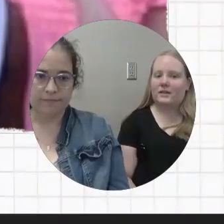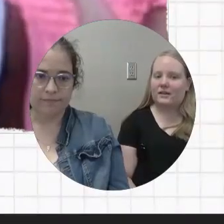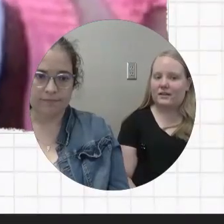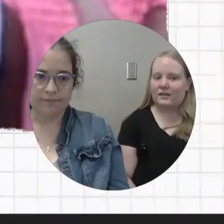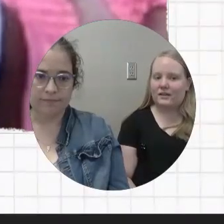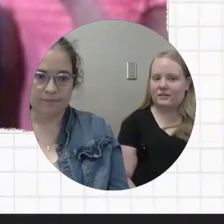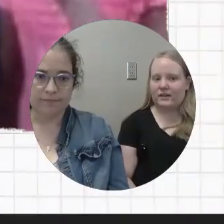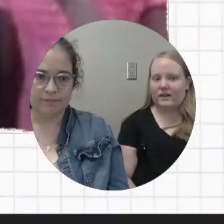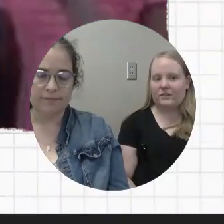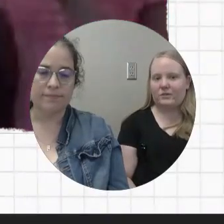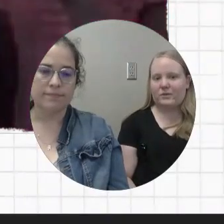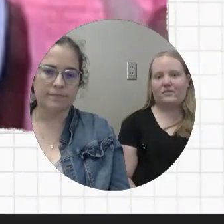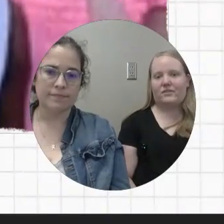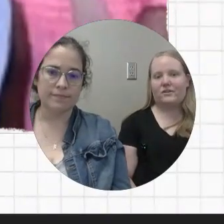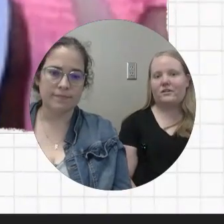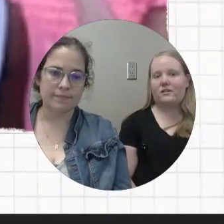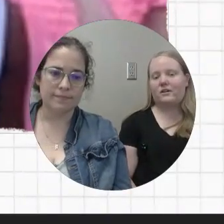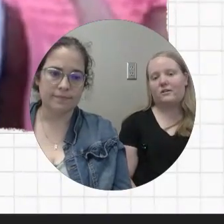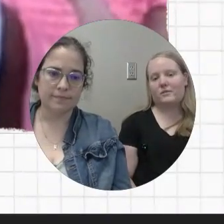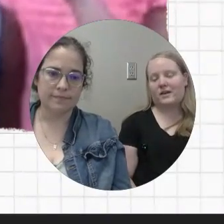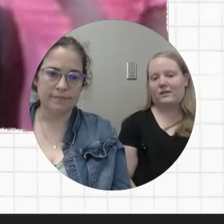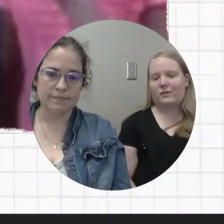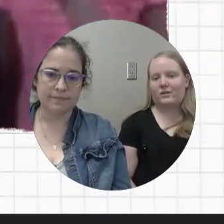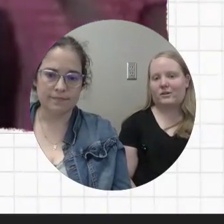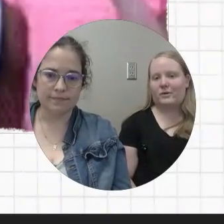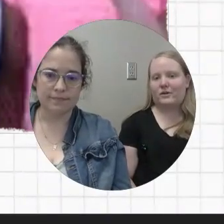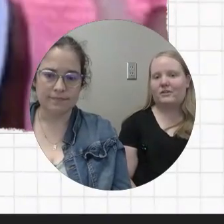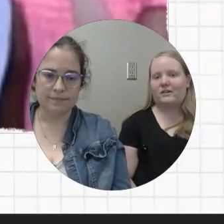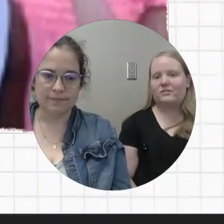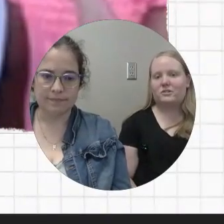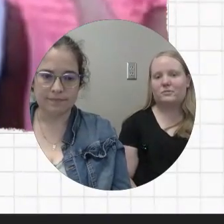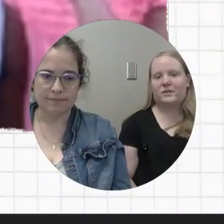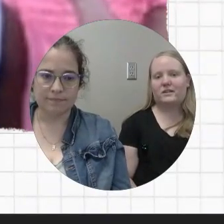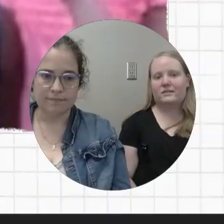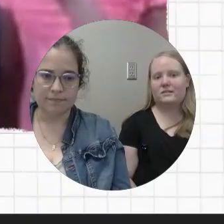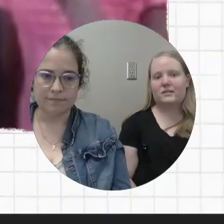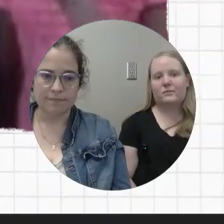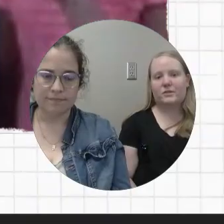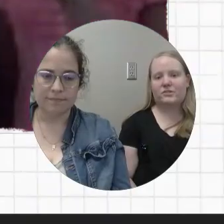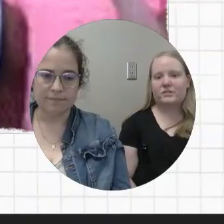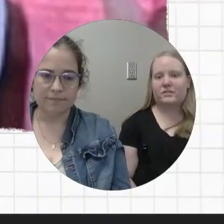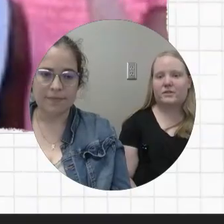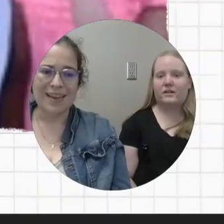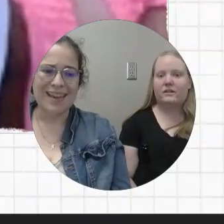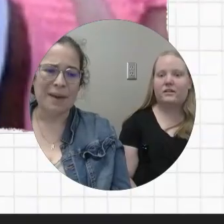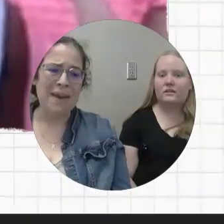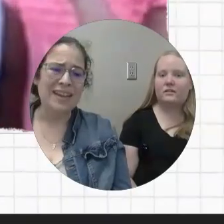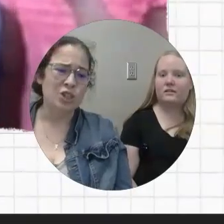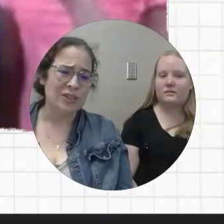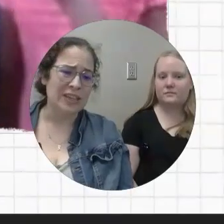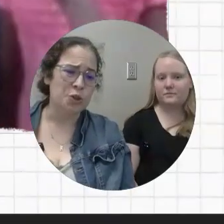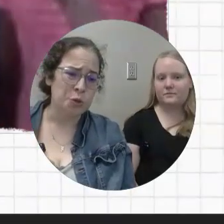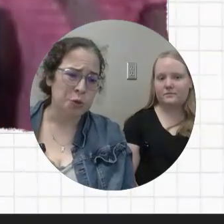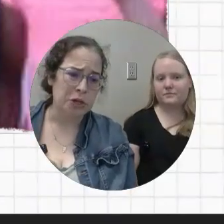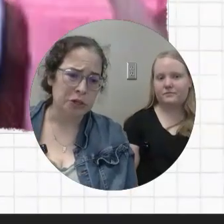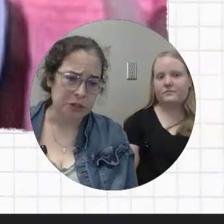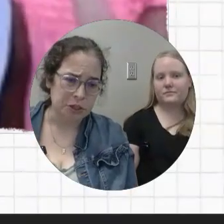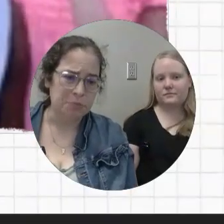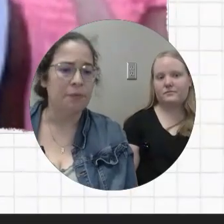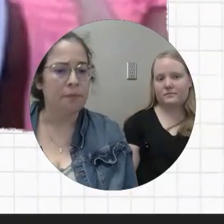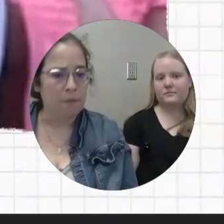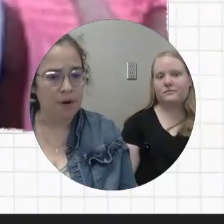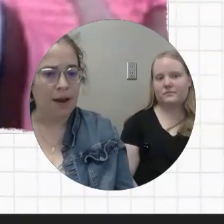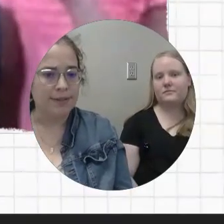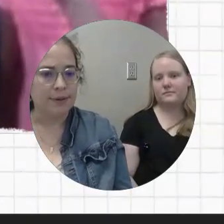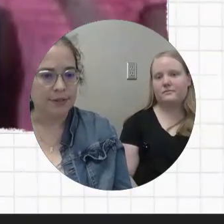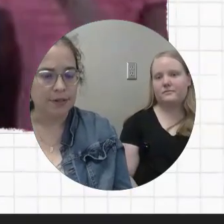but they might not have understood it. And don't assume that they're having a behavior, kind of like we talked about earlier, just because